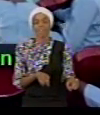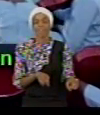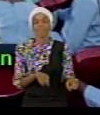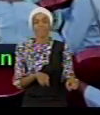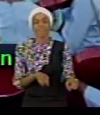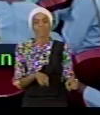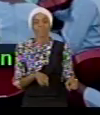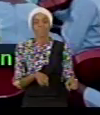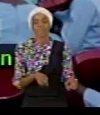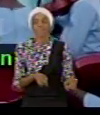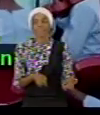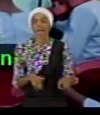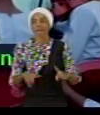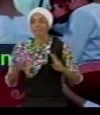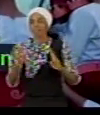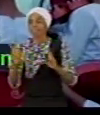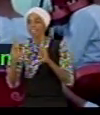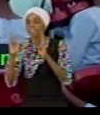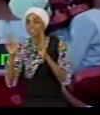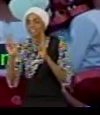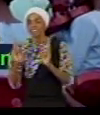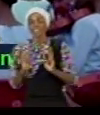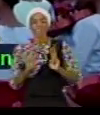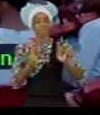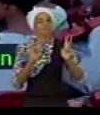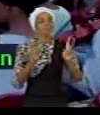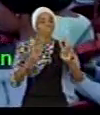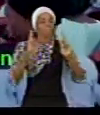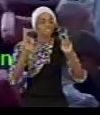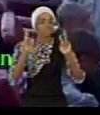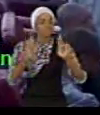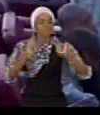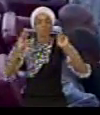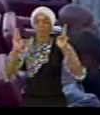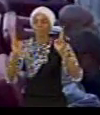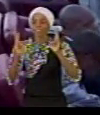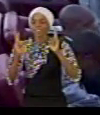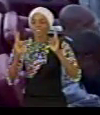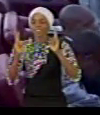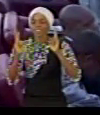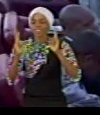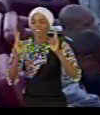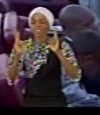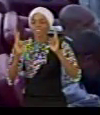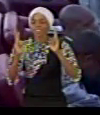Victory, victory, victory in my soul. I am.